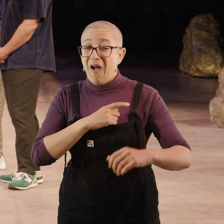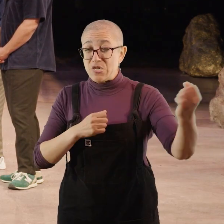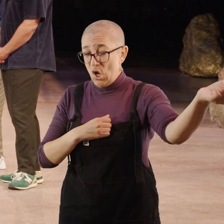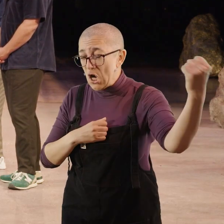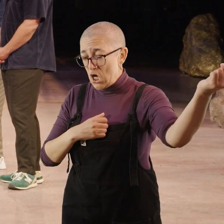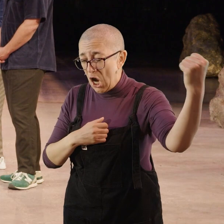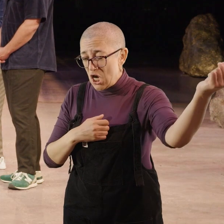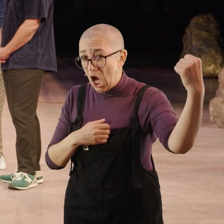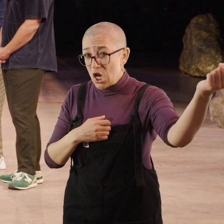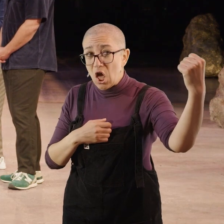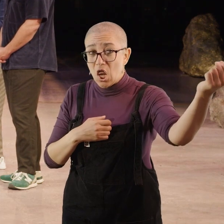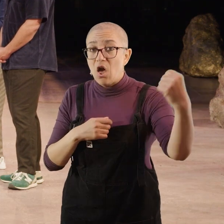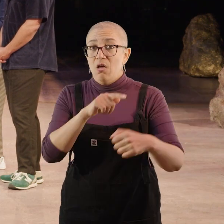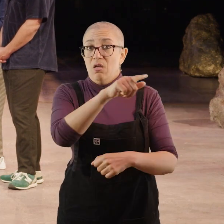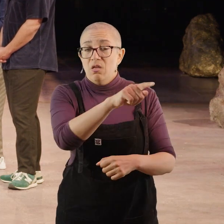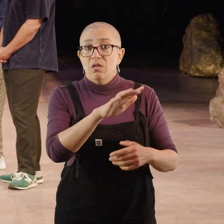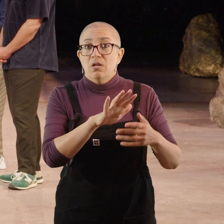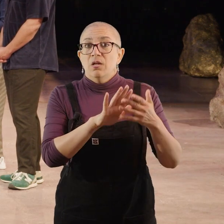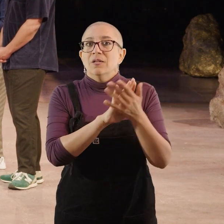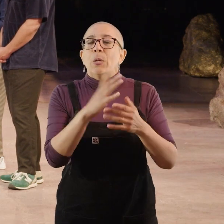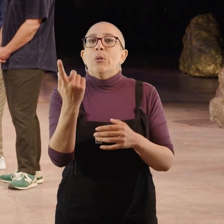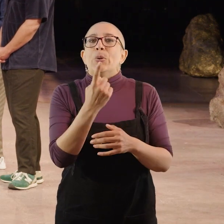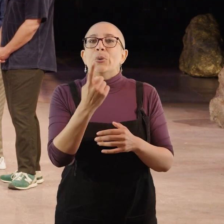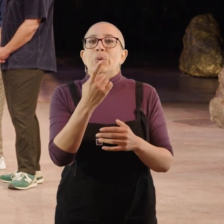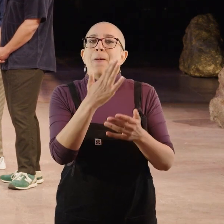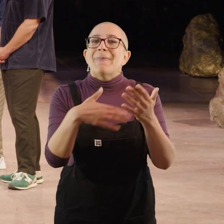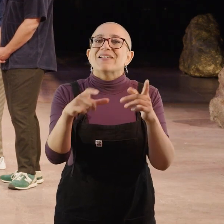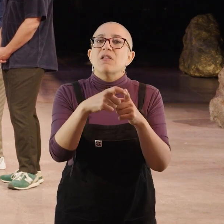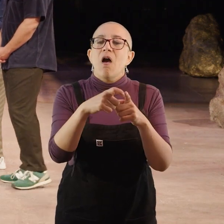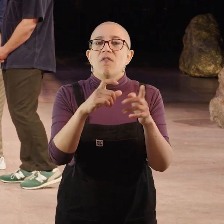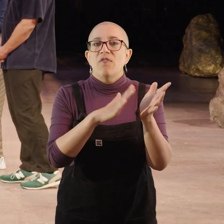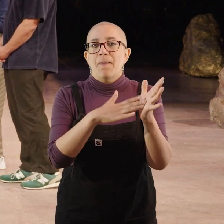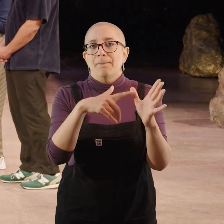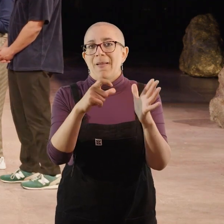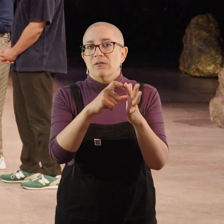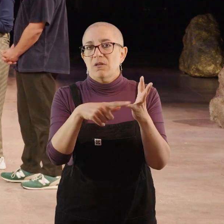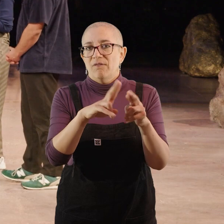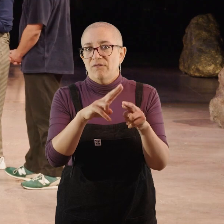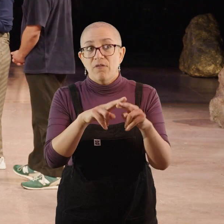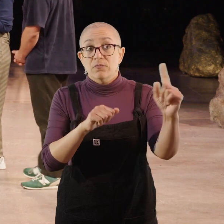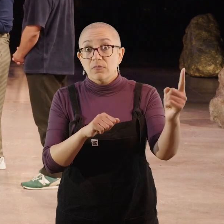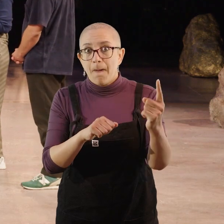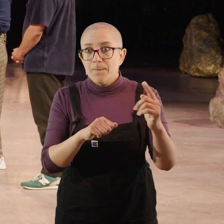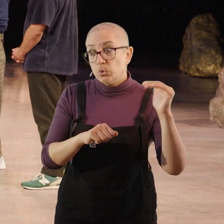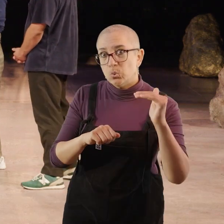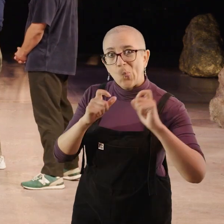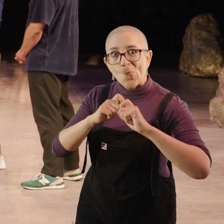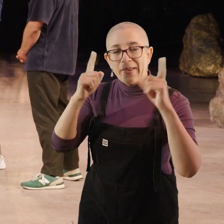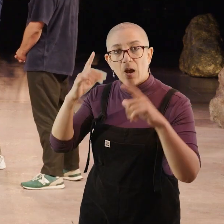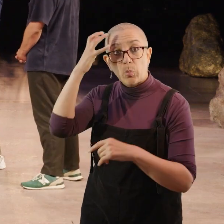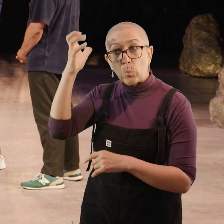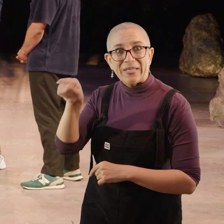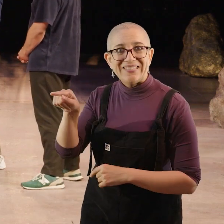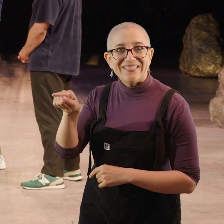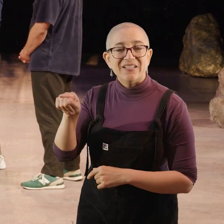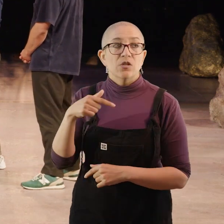hear is Macduff come to wake up Duncan. So there's a time pressure. There's time